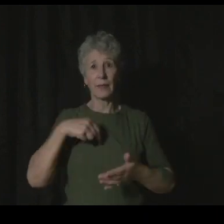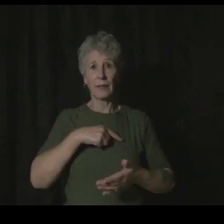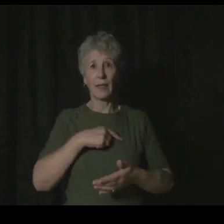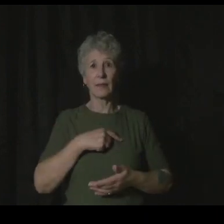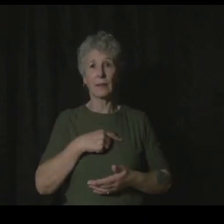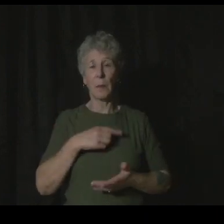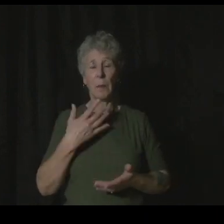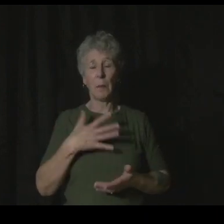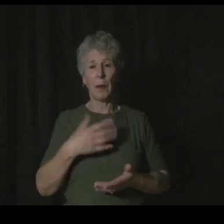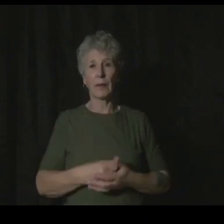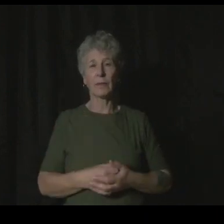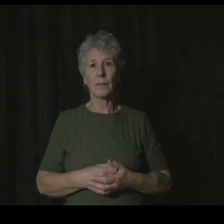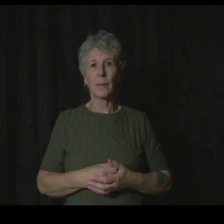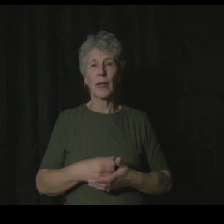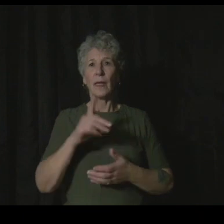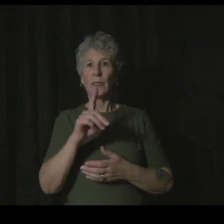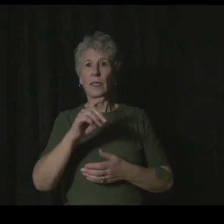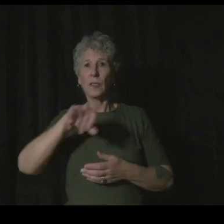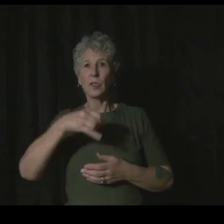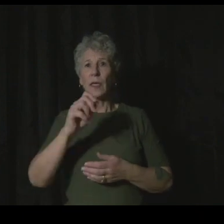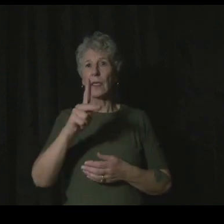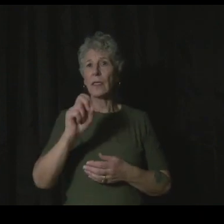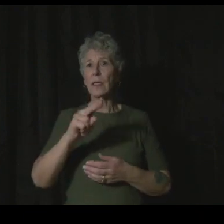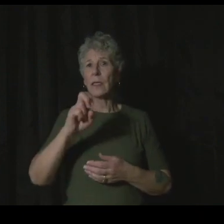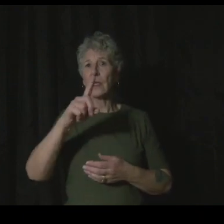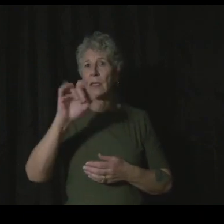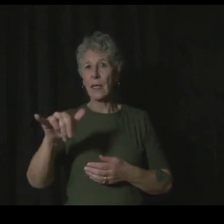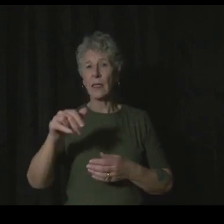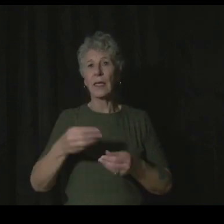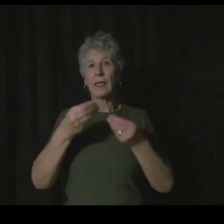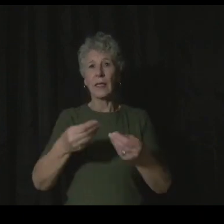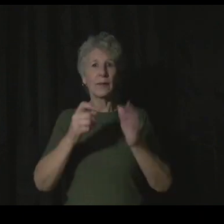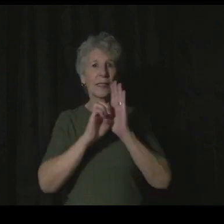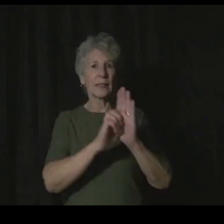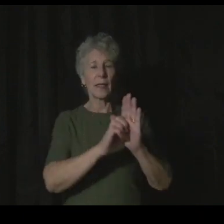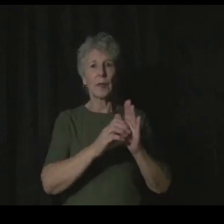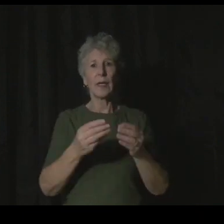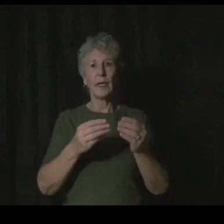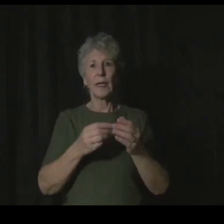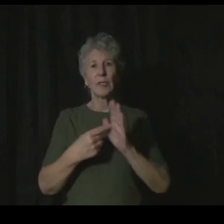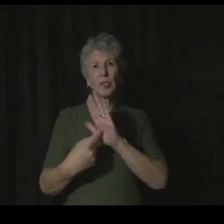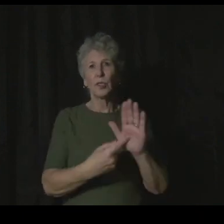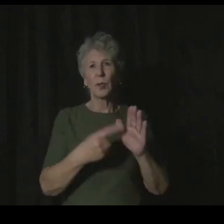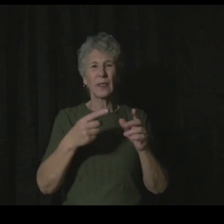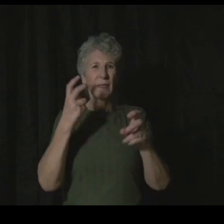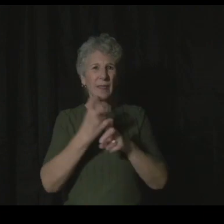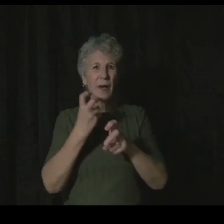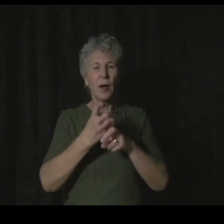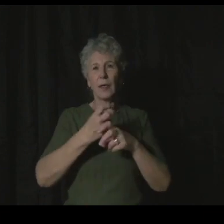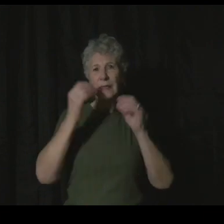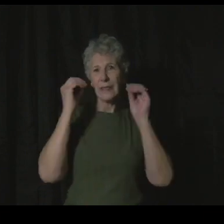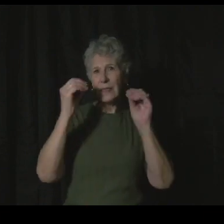D.J. Kennedy gives an example, an illustration trying to to bring this difficult doctrine to bear.